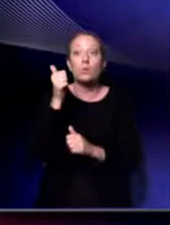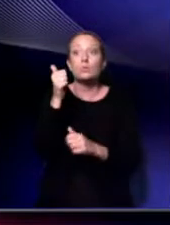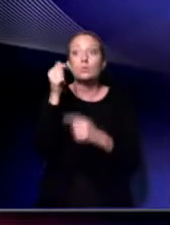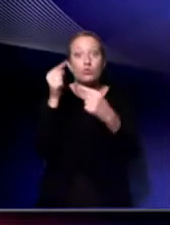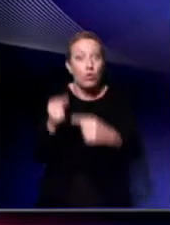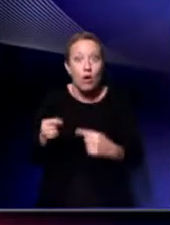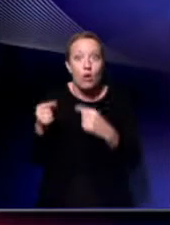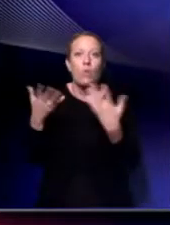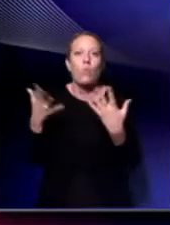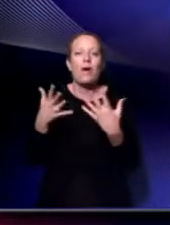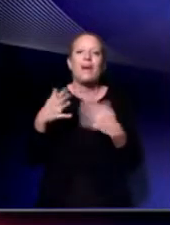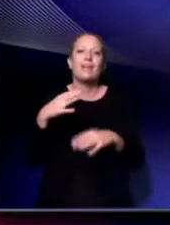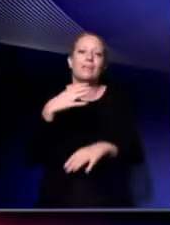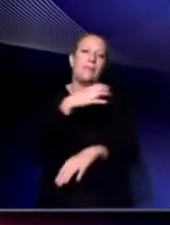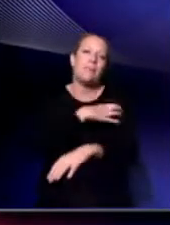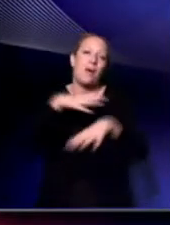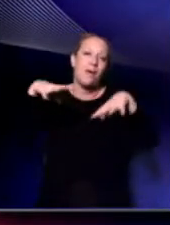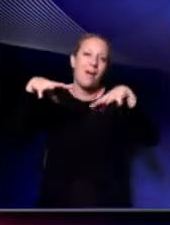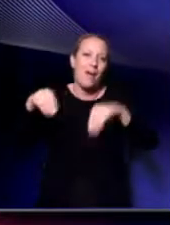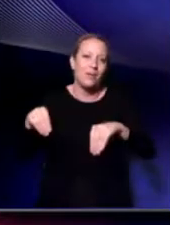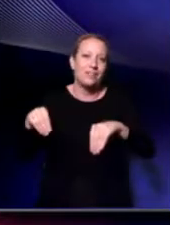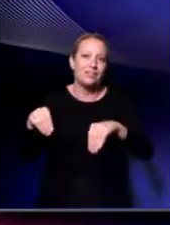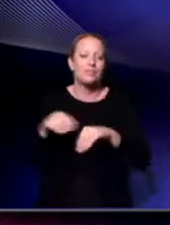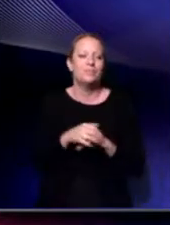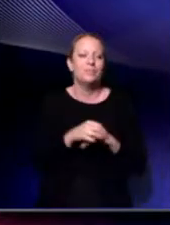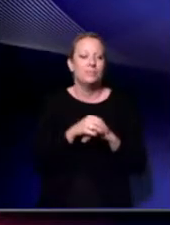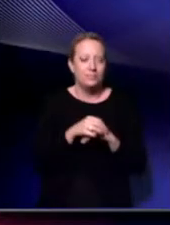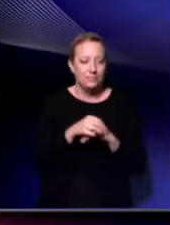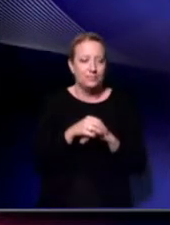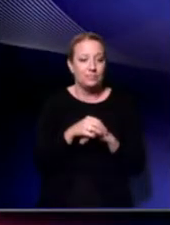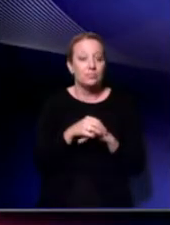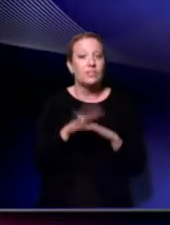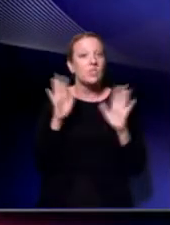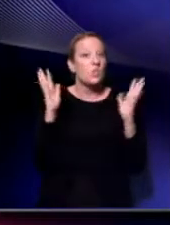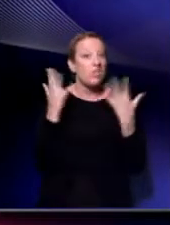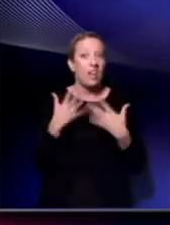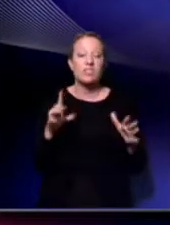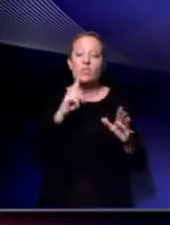some notable PR events. At this time, I'd like to entertain any questions.